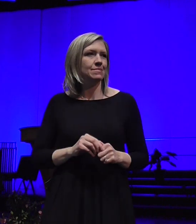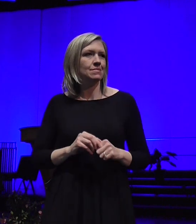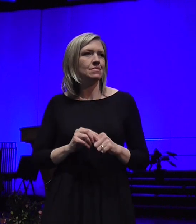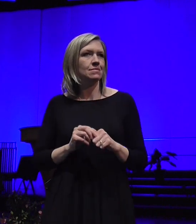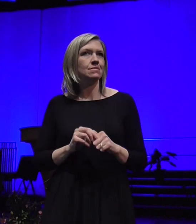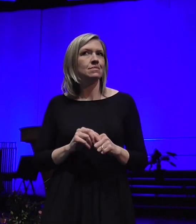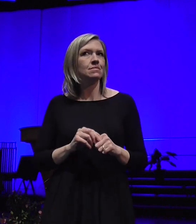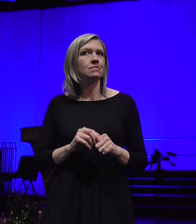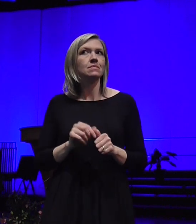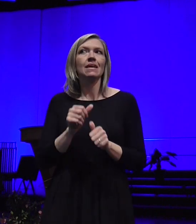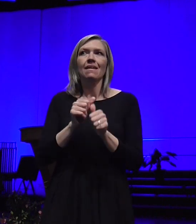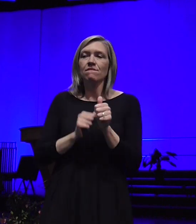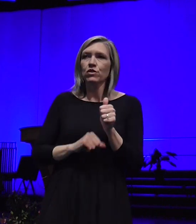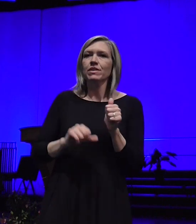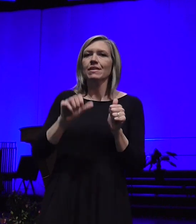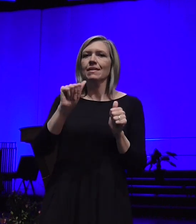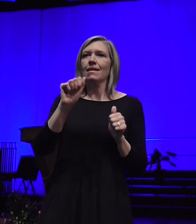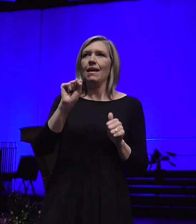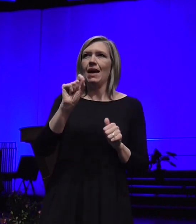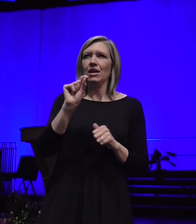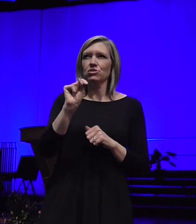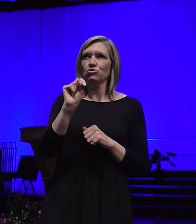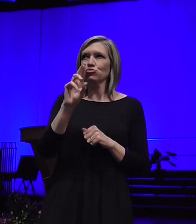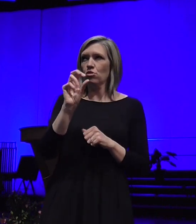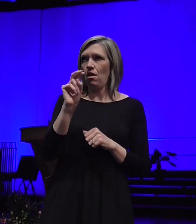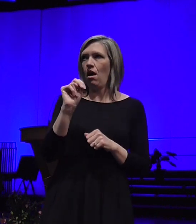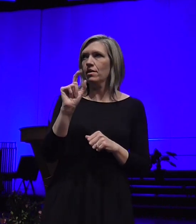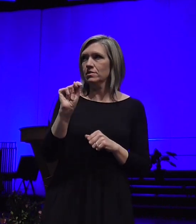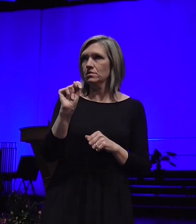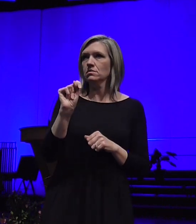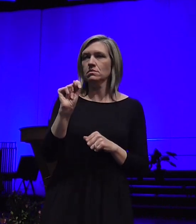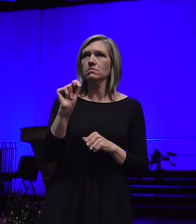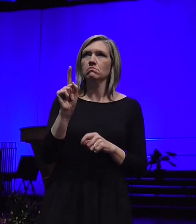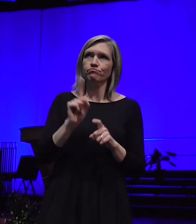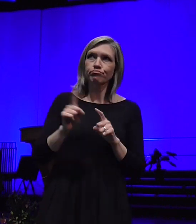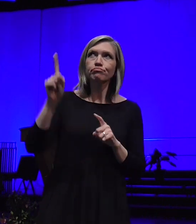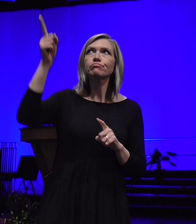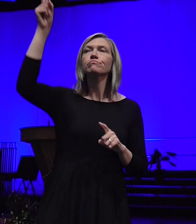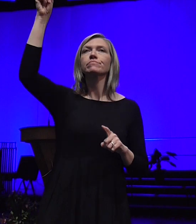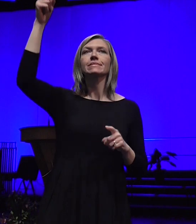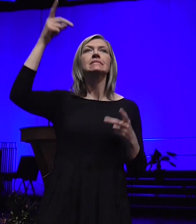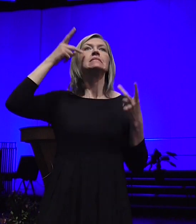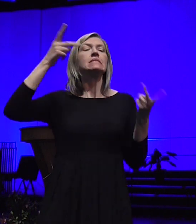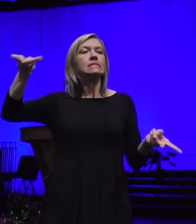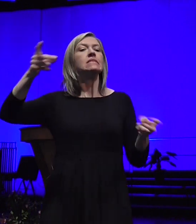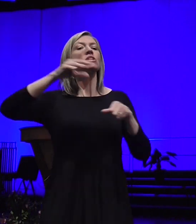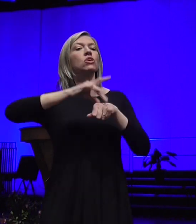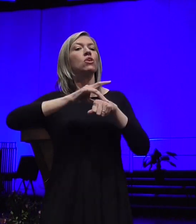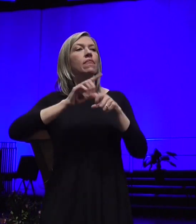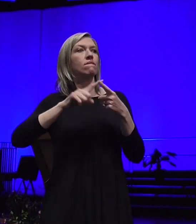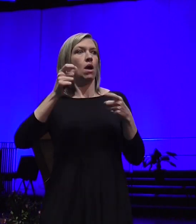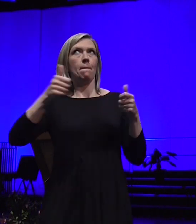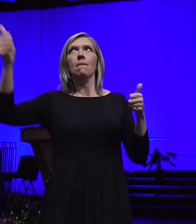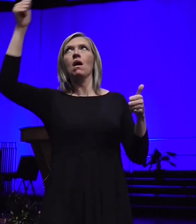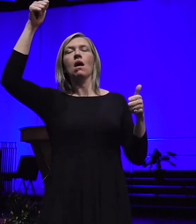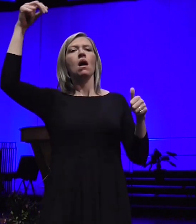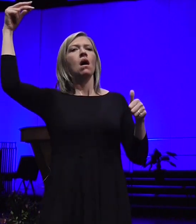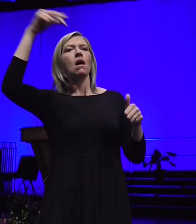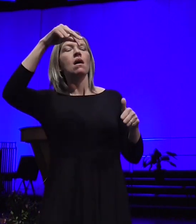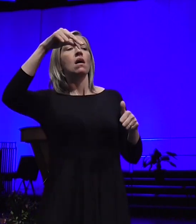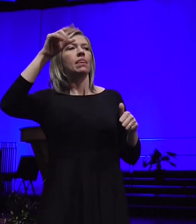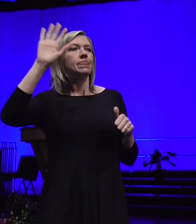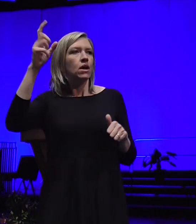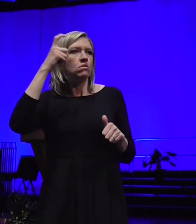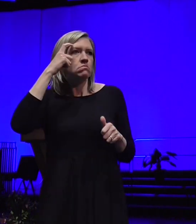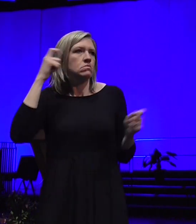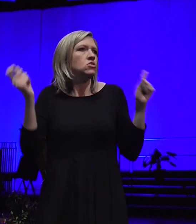And every astronaut who's gone up and seen the Earth from outer space has been changed. Their consciousness has